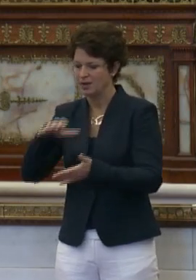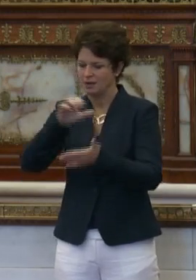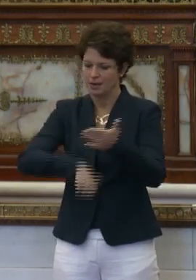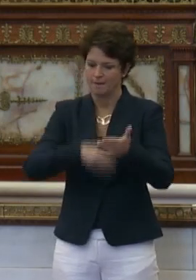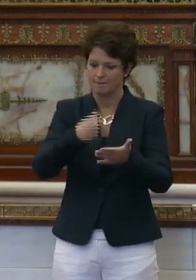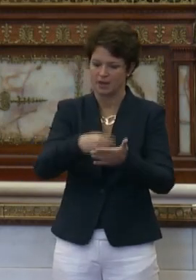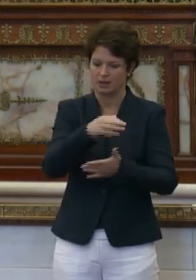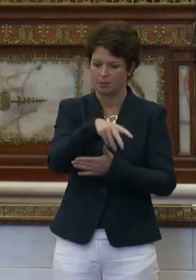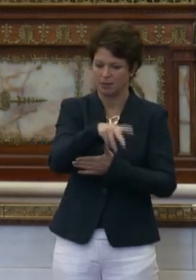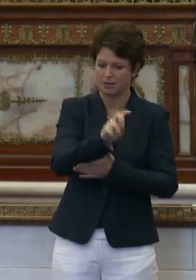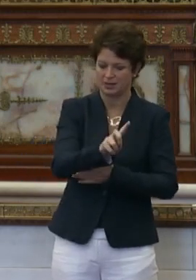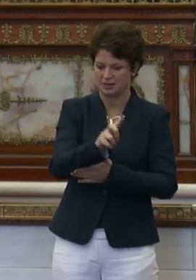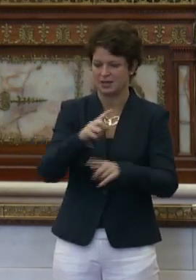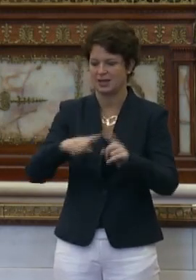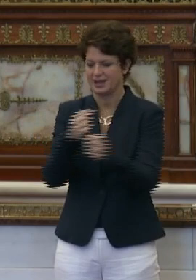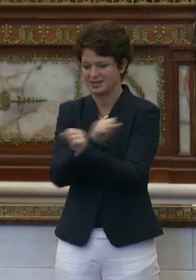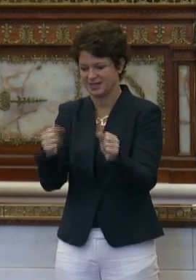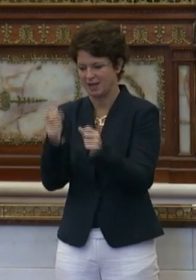our neighborhoods.